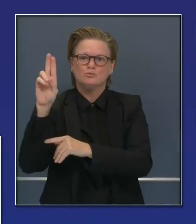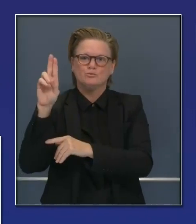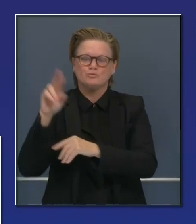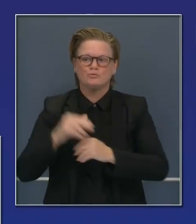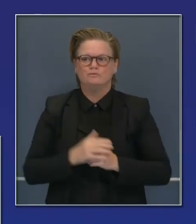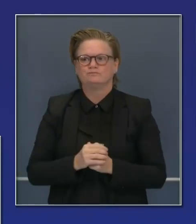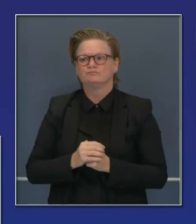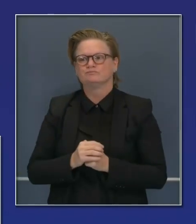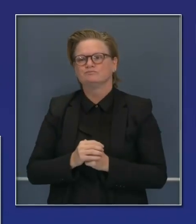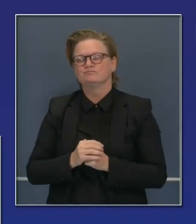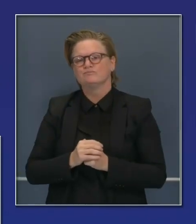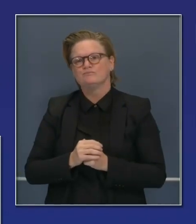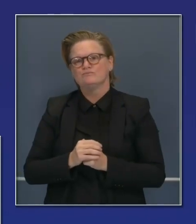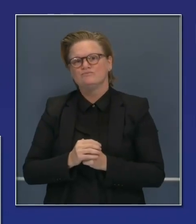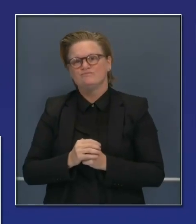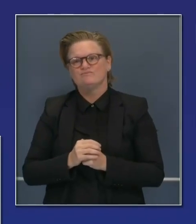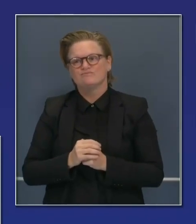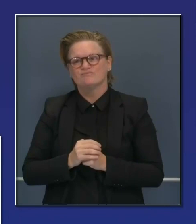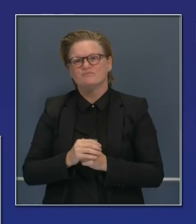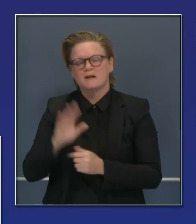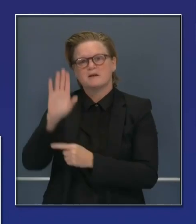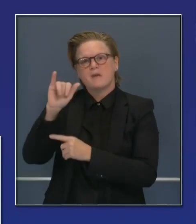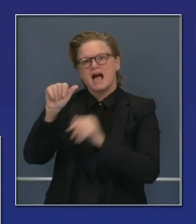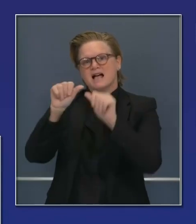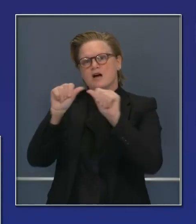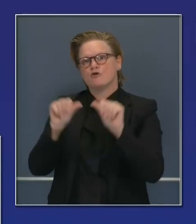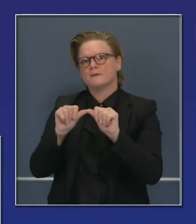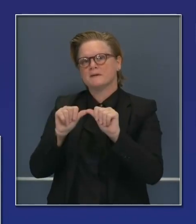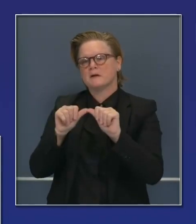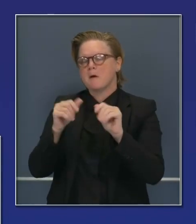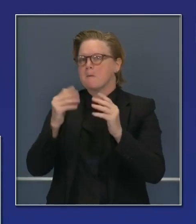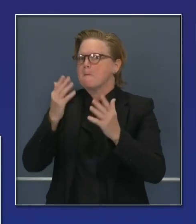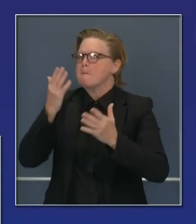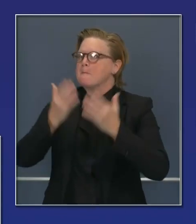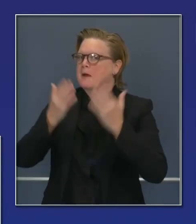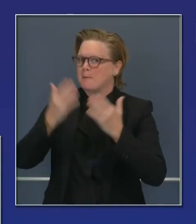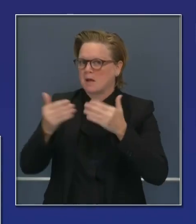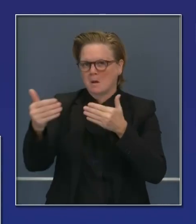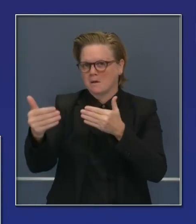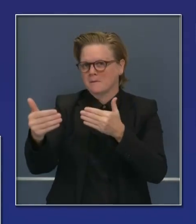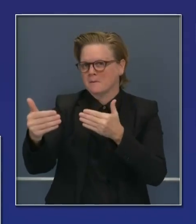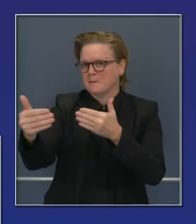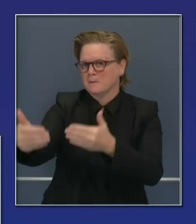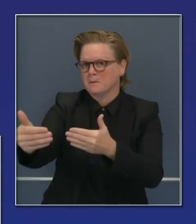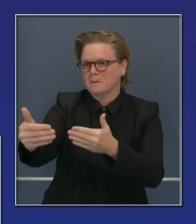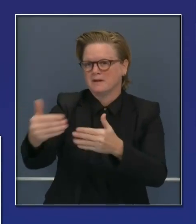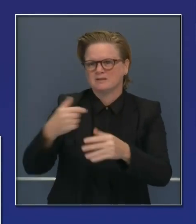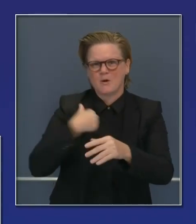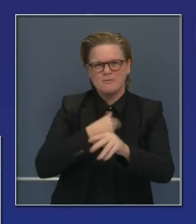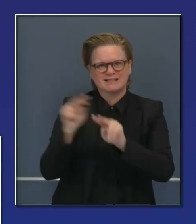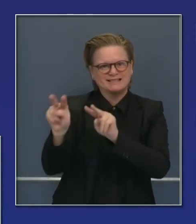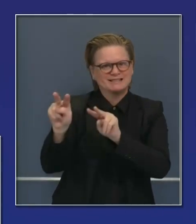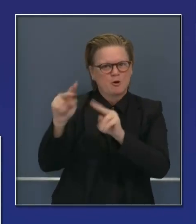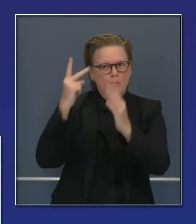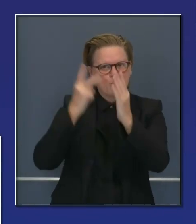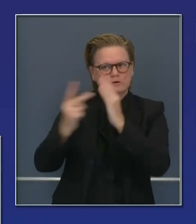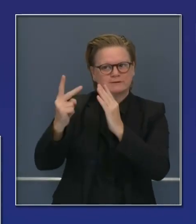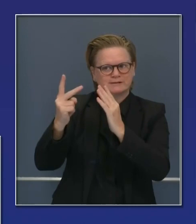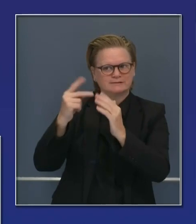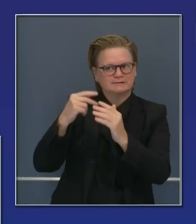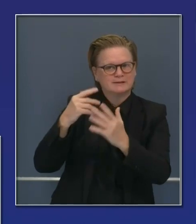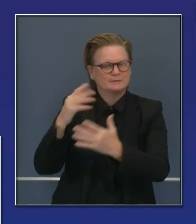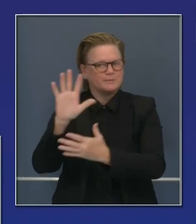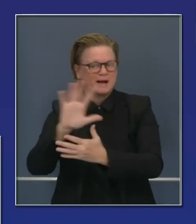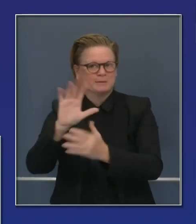extra days. Our current projections suggest mid, maybe late December, but all within just the next